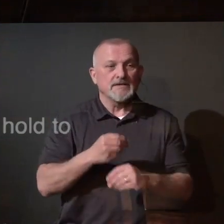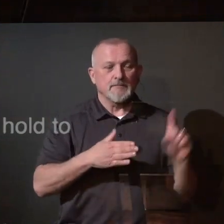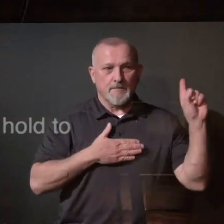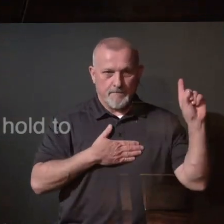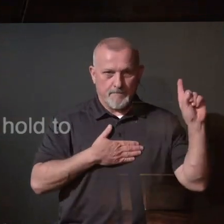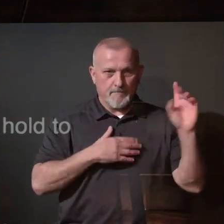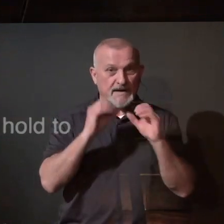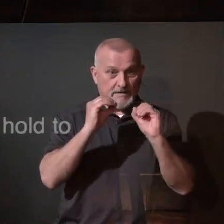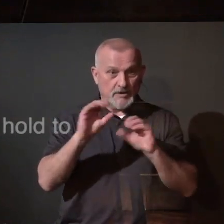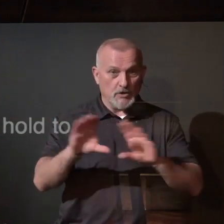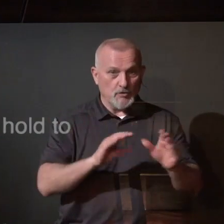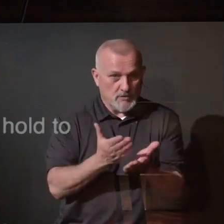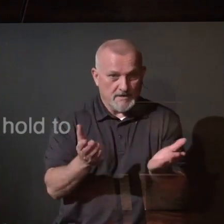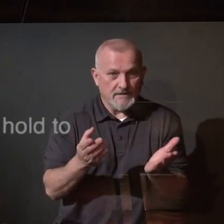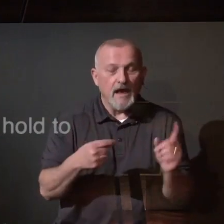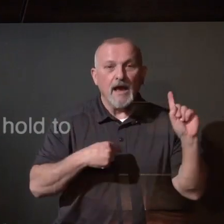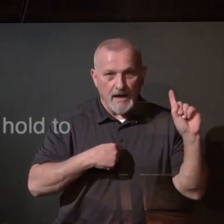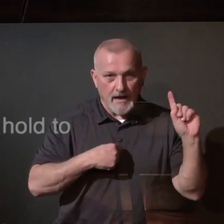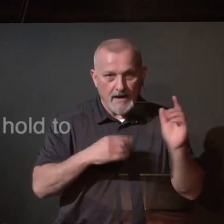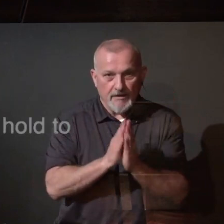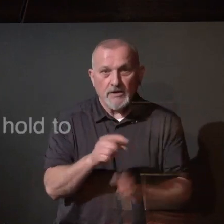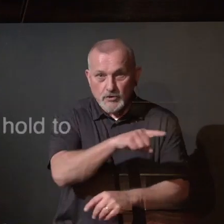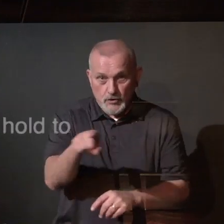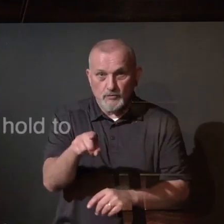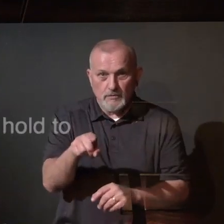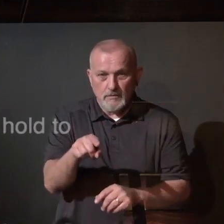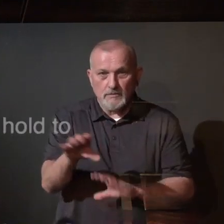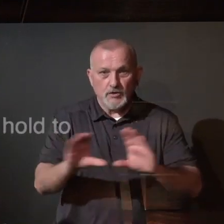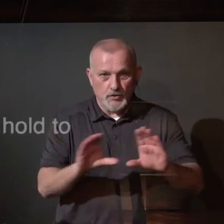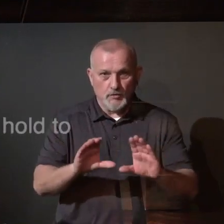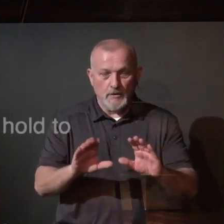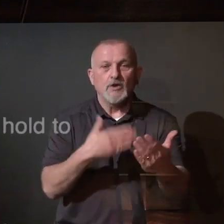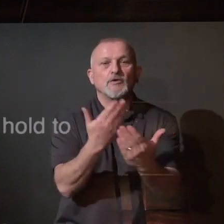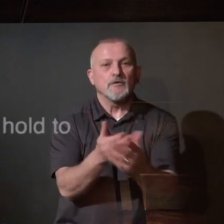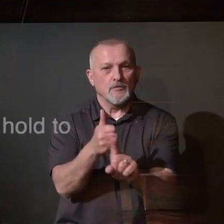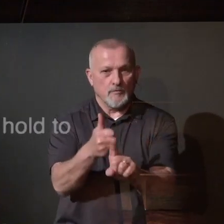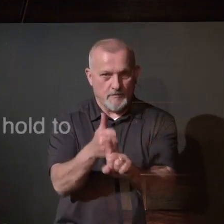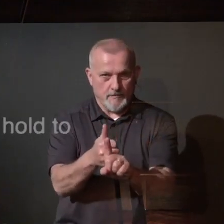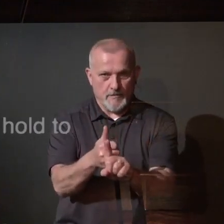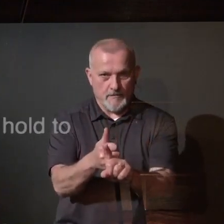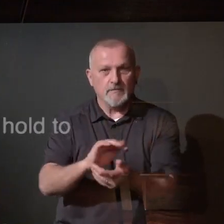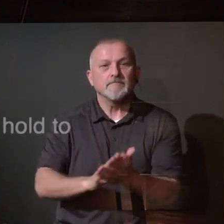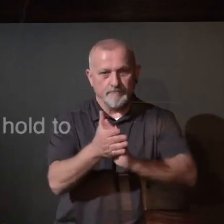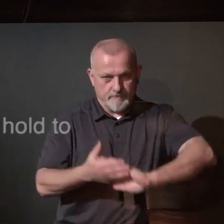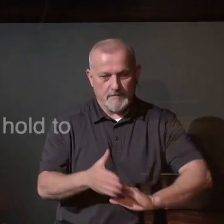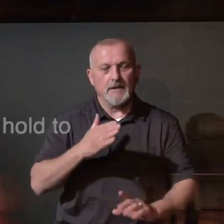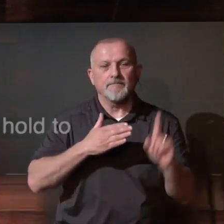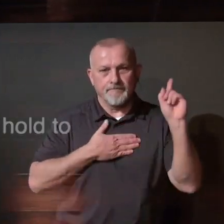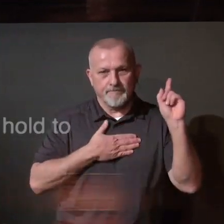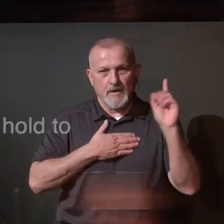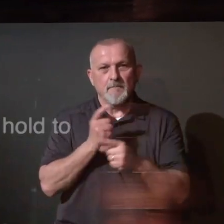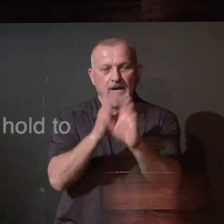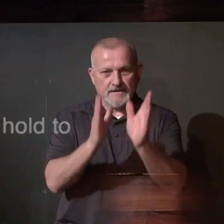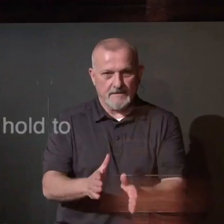do, then you'll prove yourself as my disciple." So my question is, before we get into